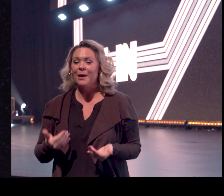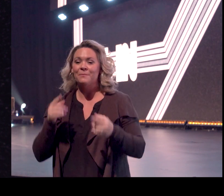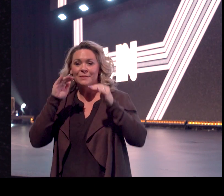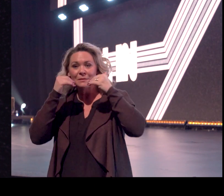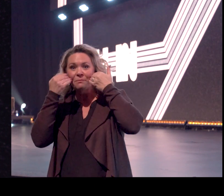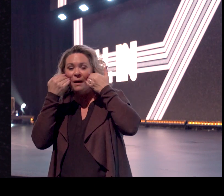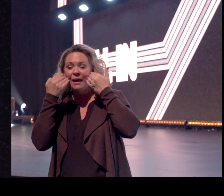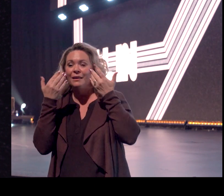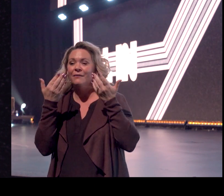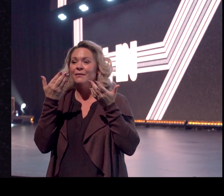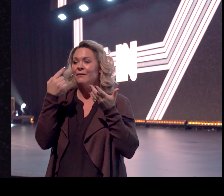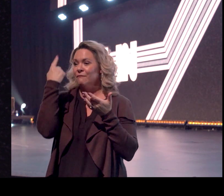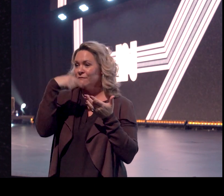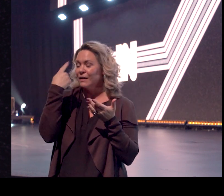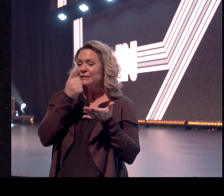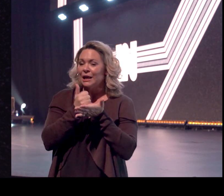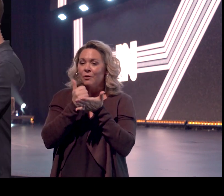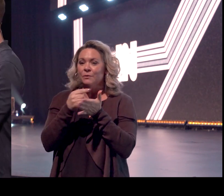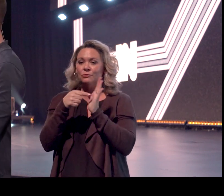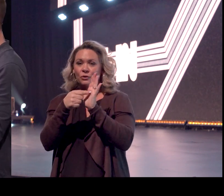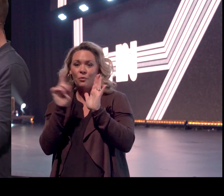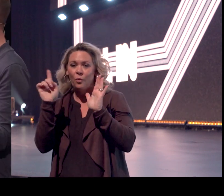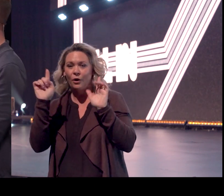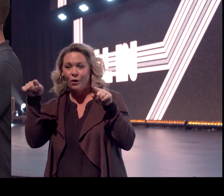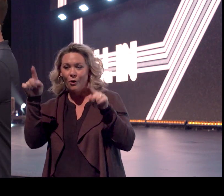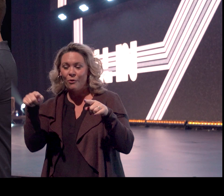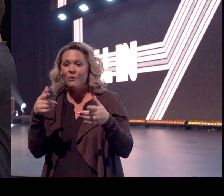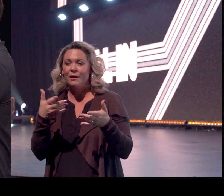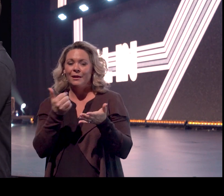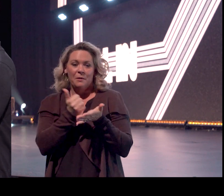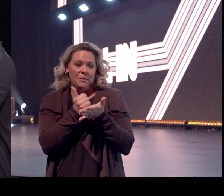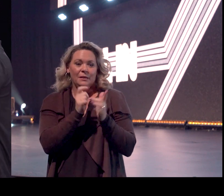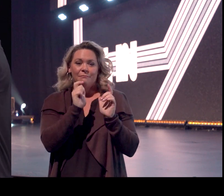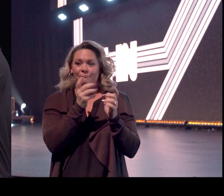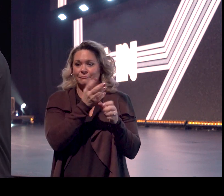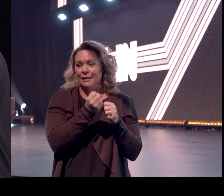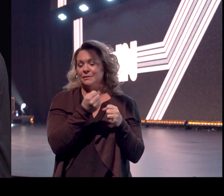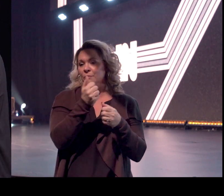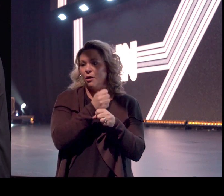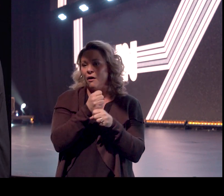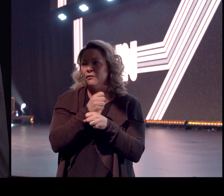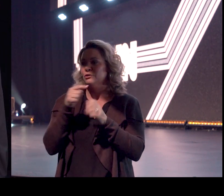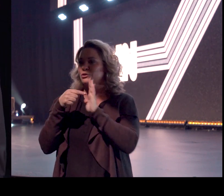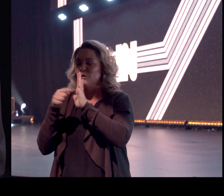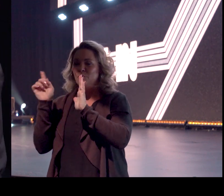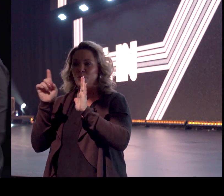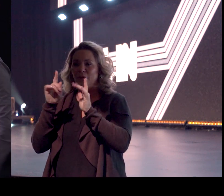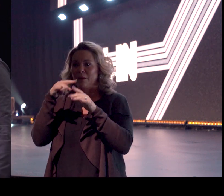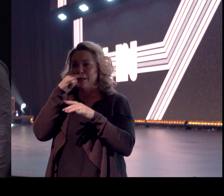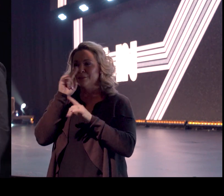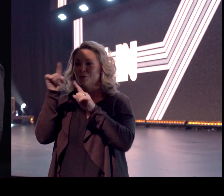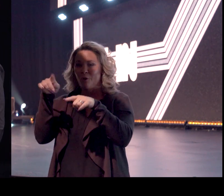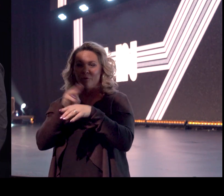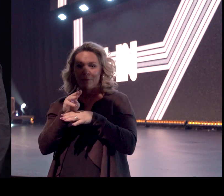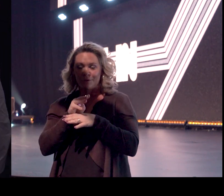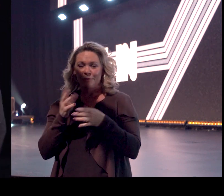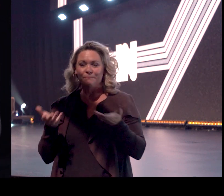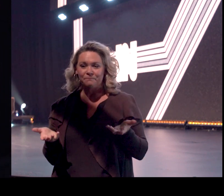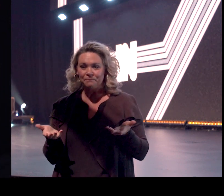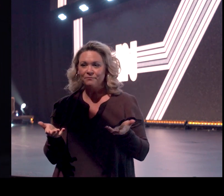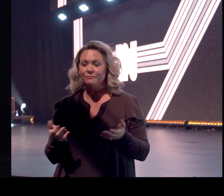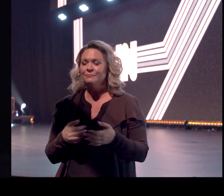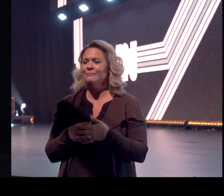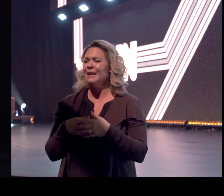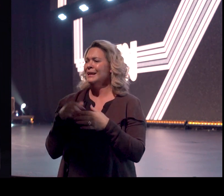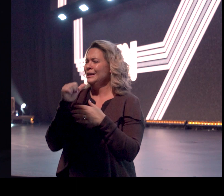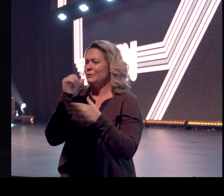and feeling like there's a smiling face and someone that's there to help them and show them where to go or maybe get them a cup of coffee or show them in the kids ministry. When they walk in the kids